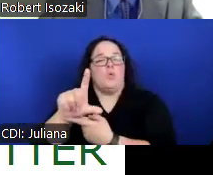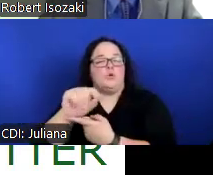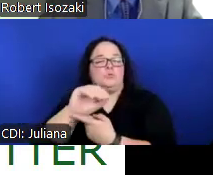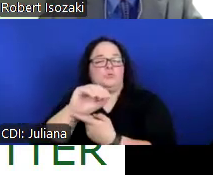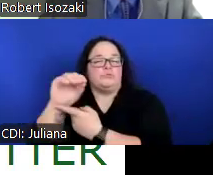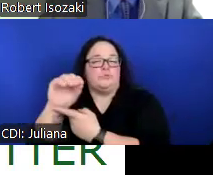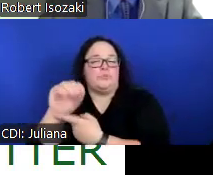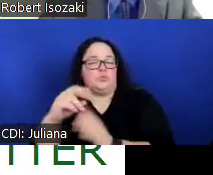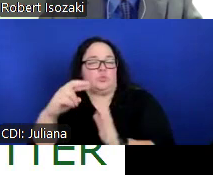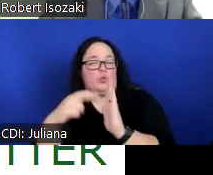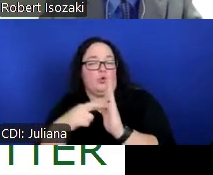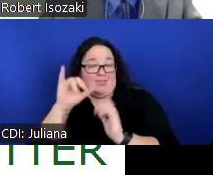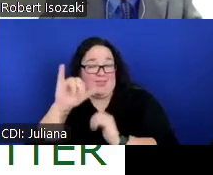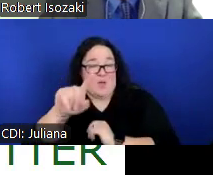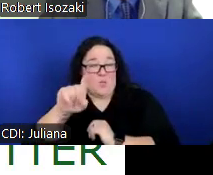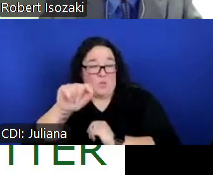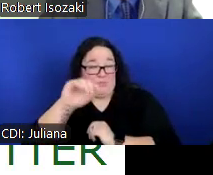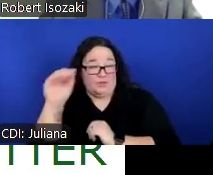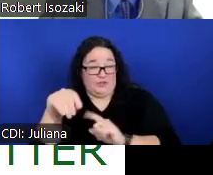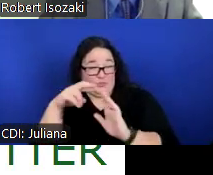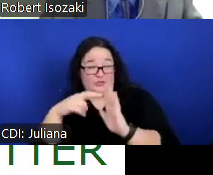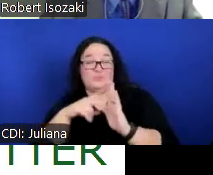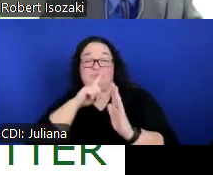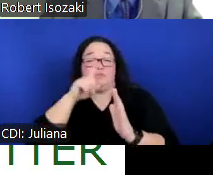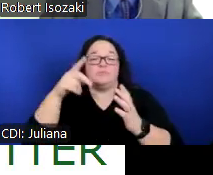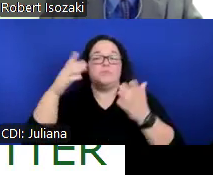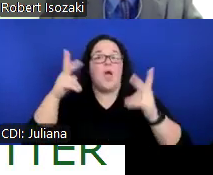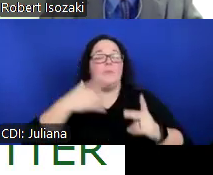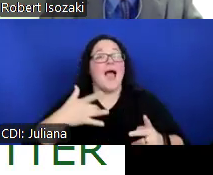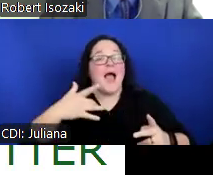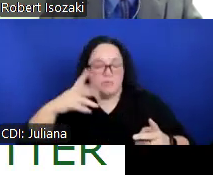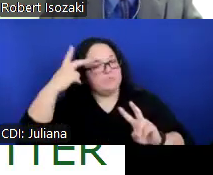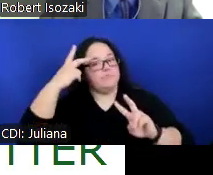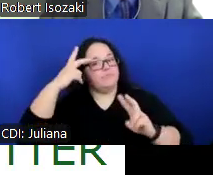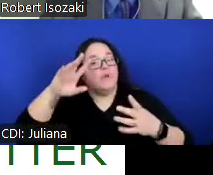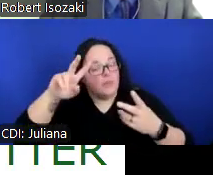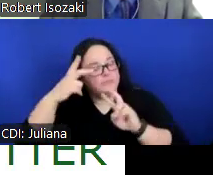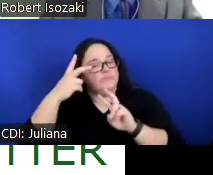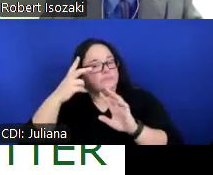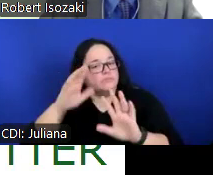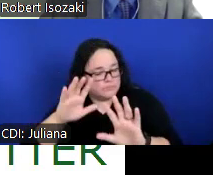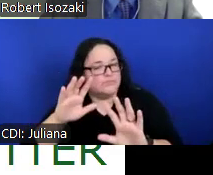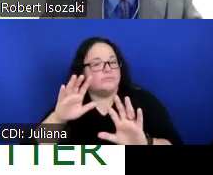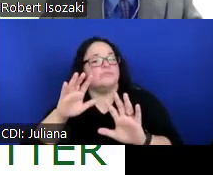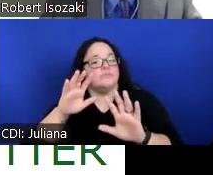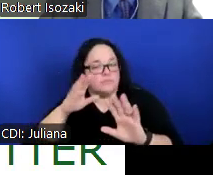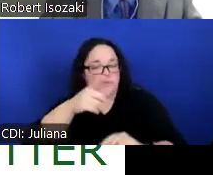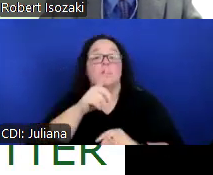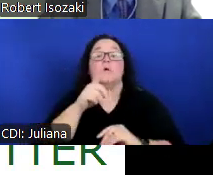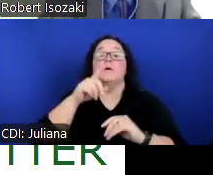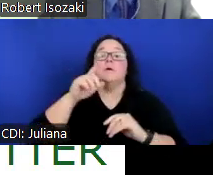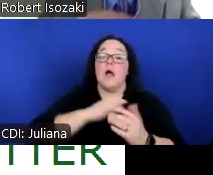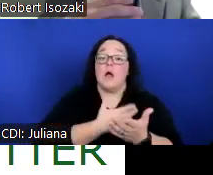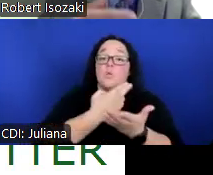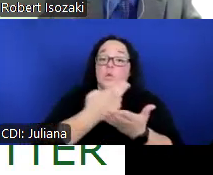it's something that can be misinterpreted. So at our resource centers, we have been trying to explain that